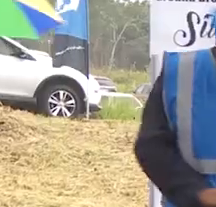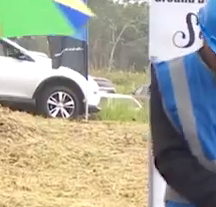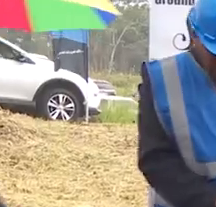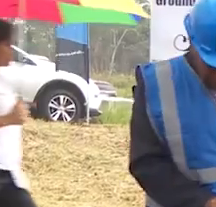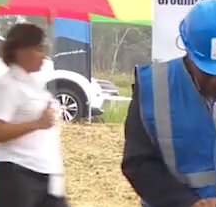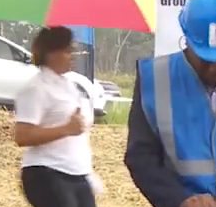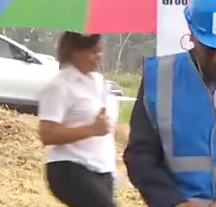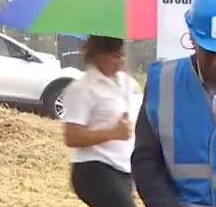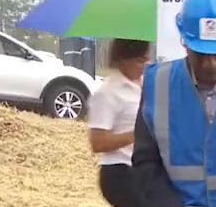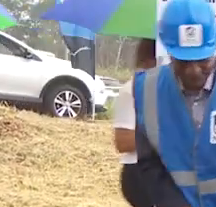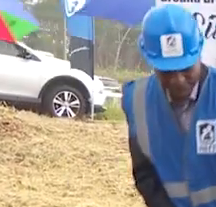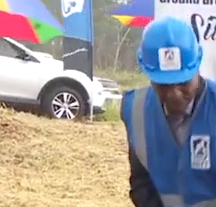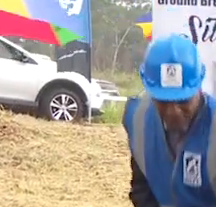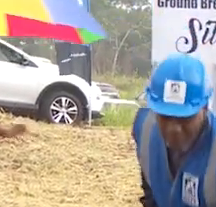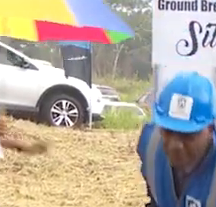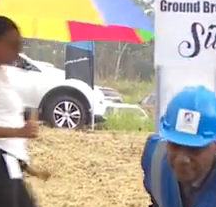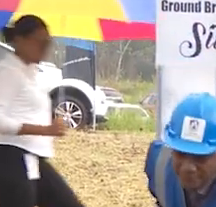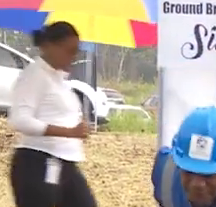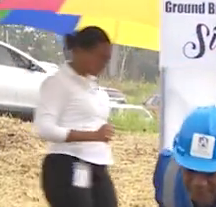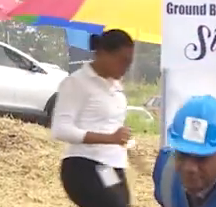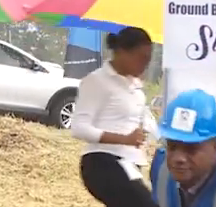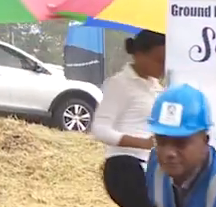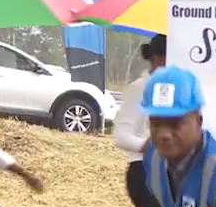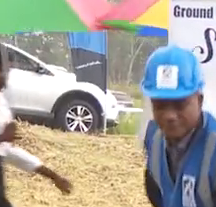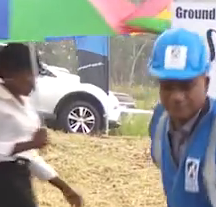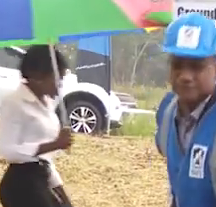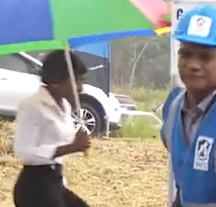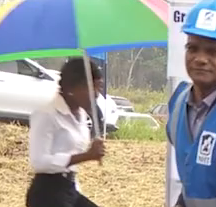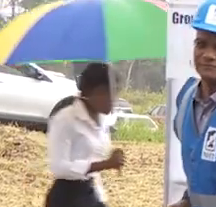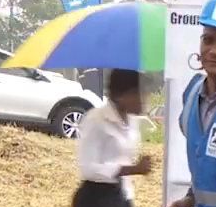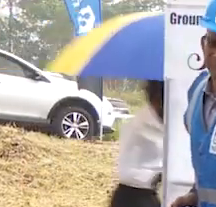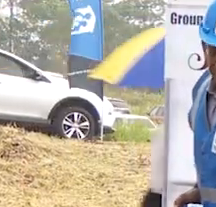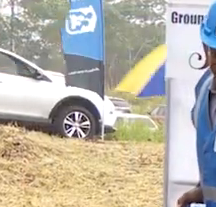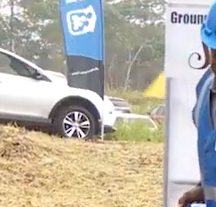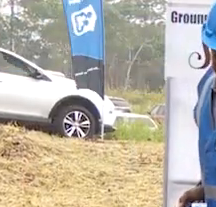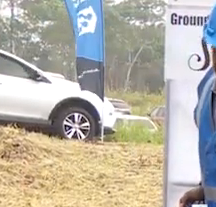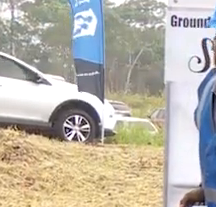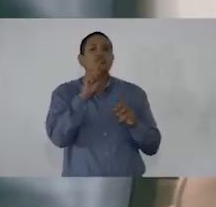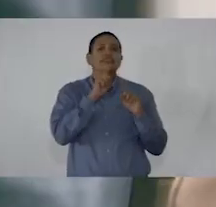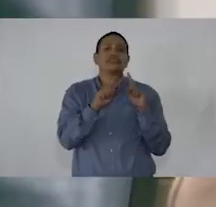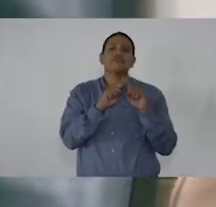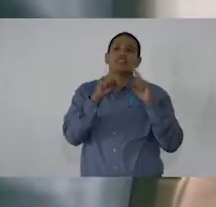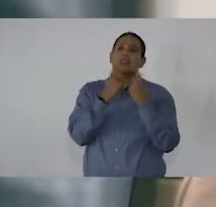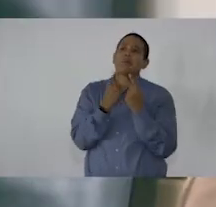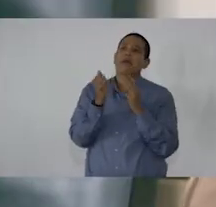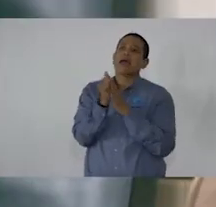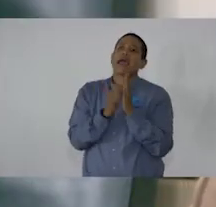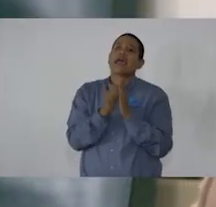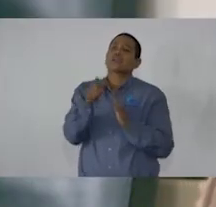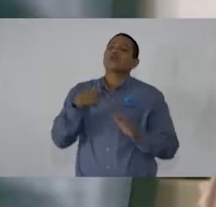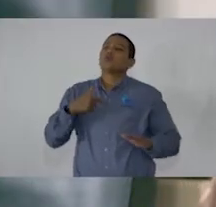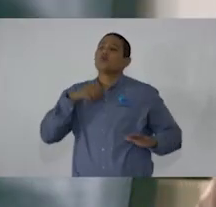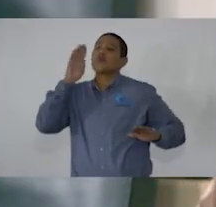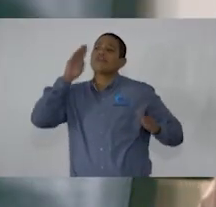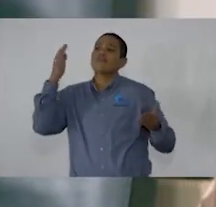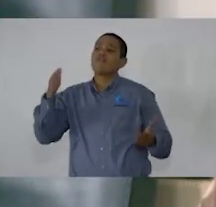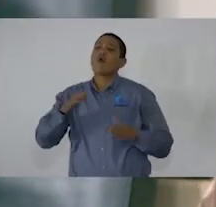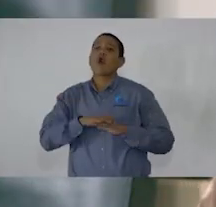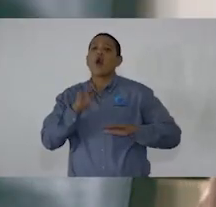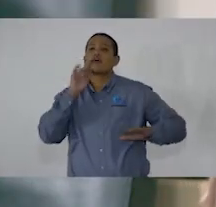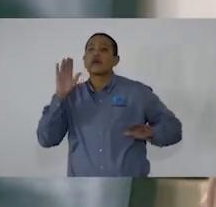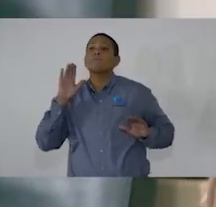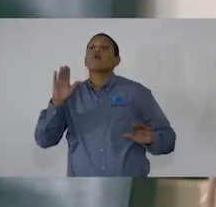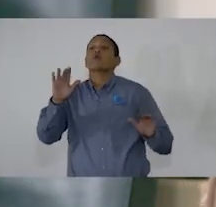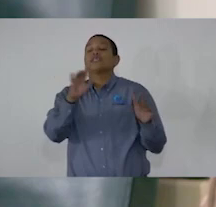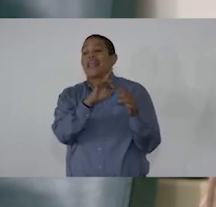year, the ministry will be establishing more partnerships with other arms of government. We're focusing on driving the